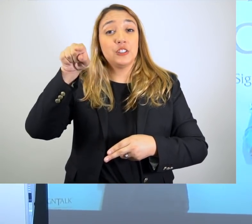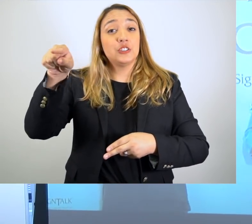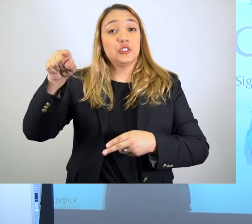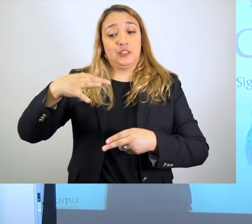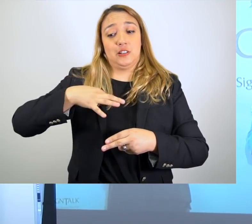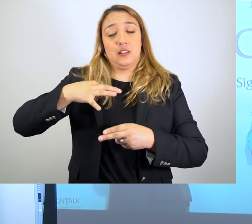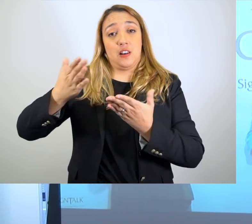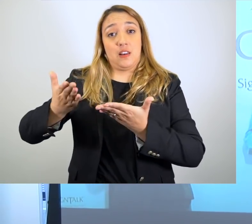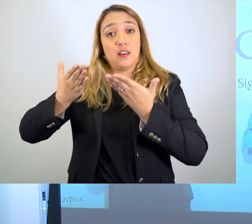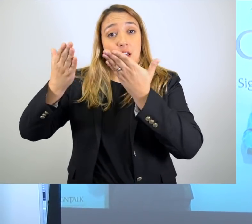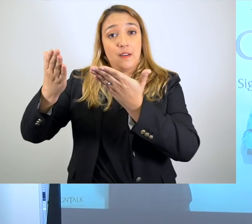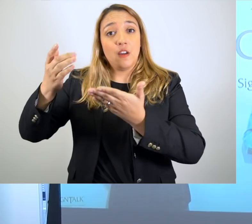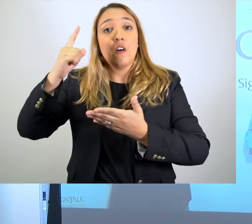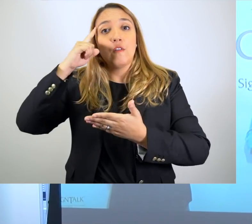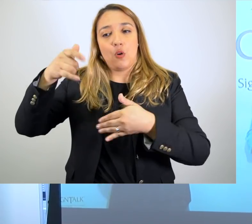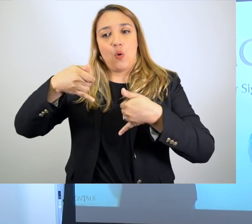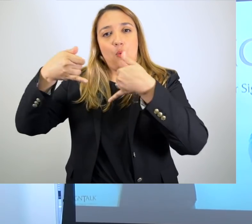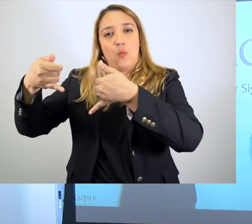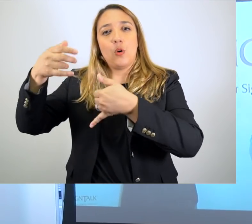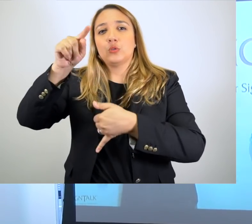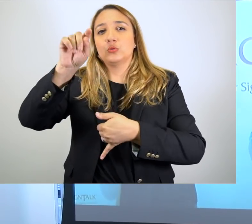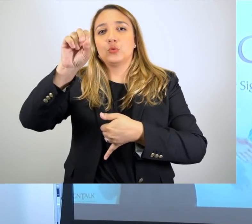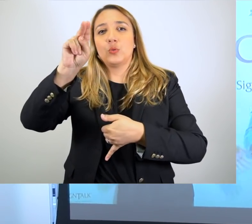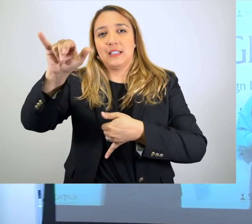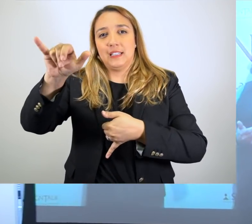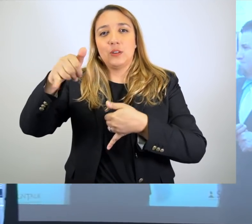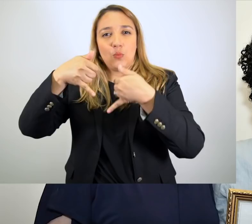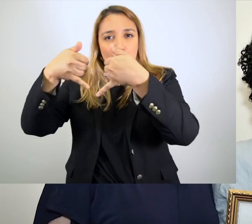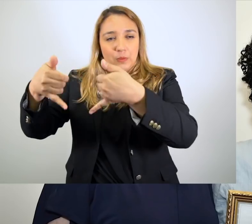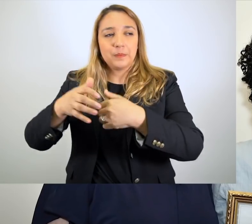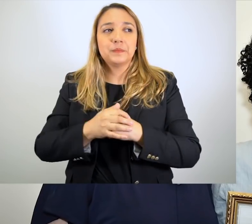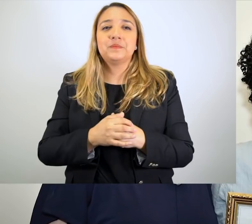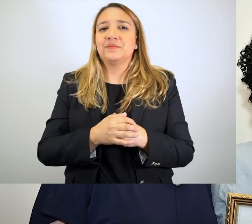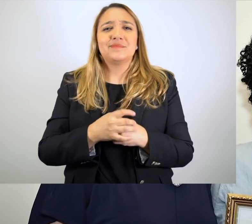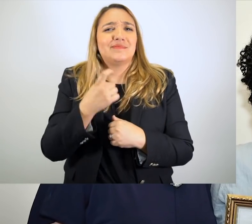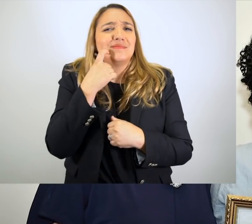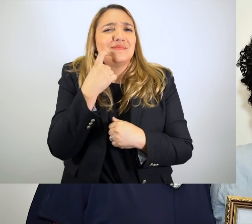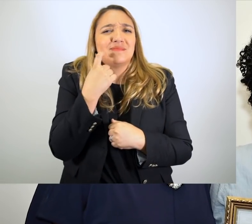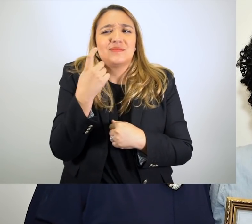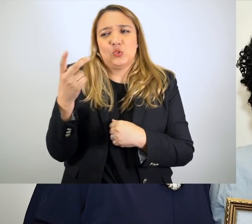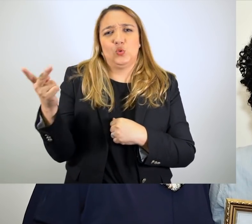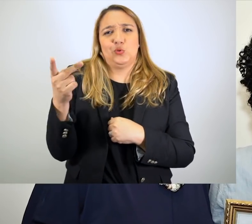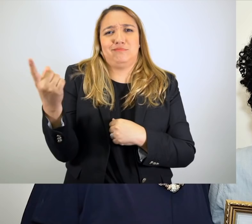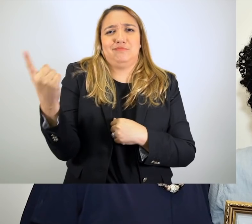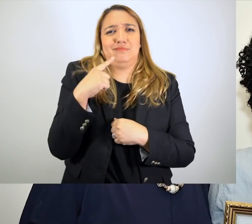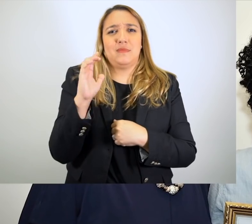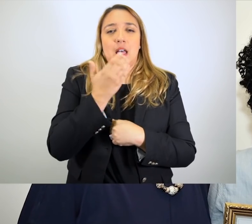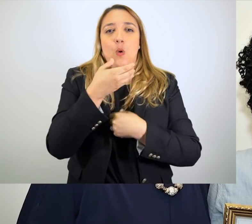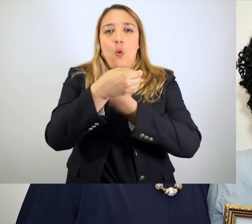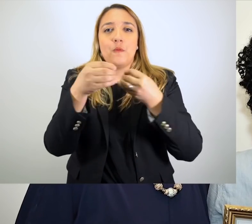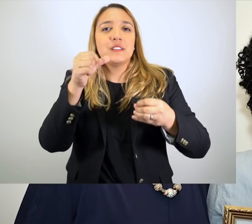Tony-nominated actress Lauren Ridloff, who was just in our offices yesterday to